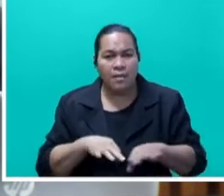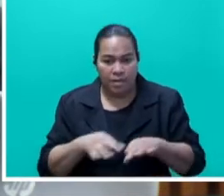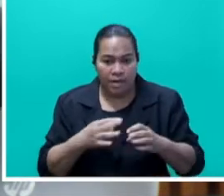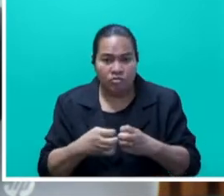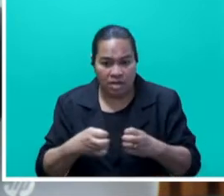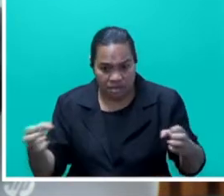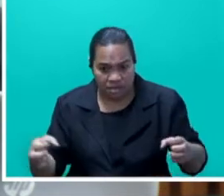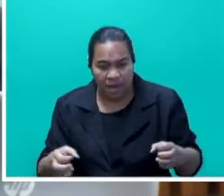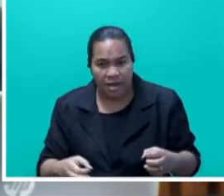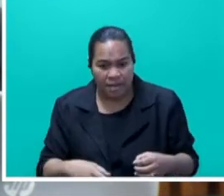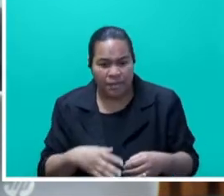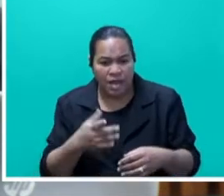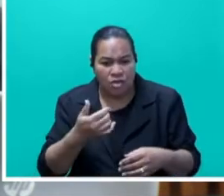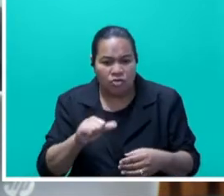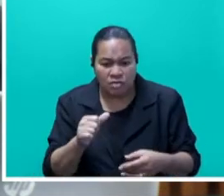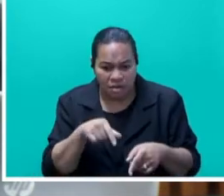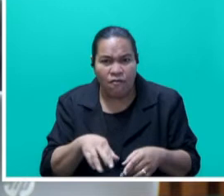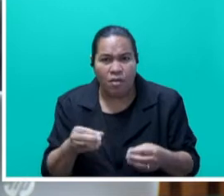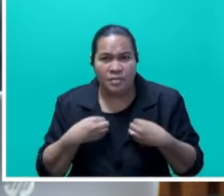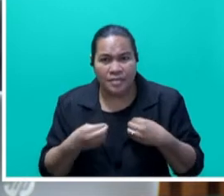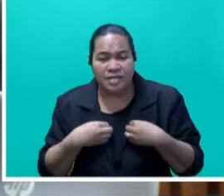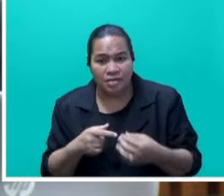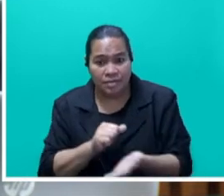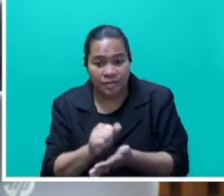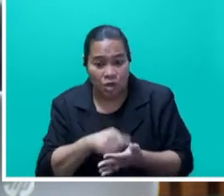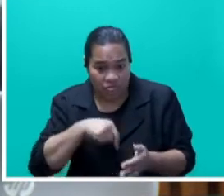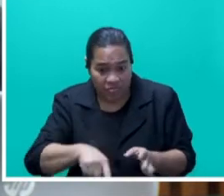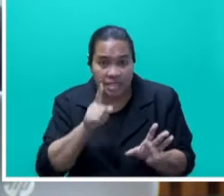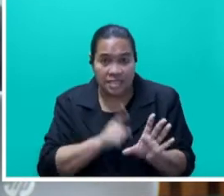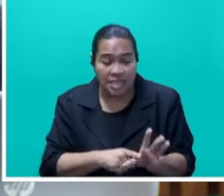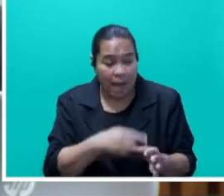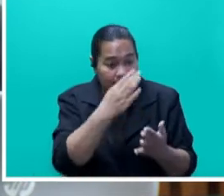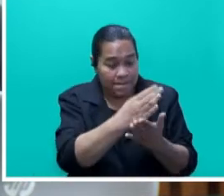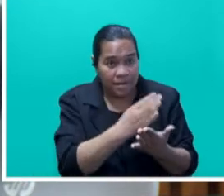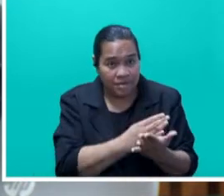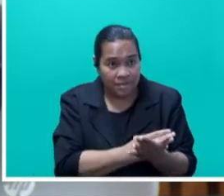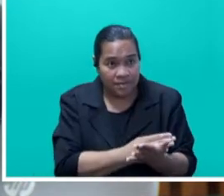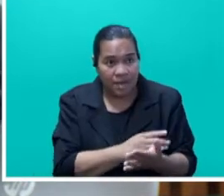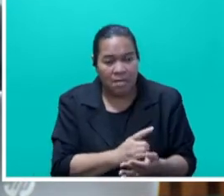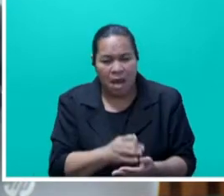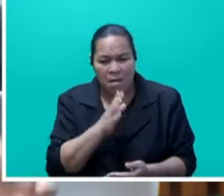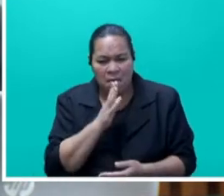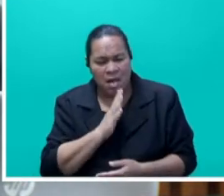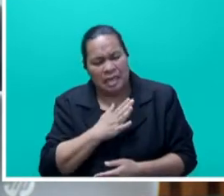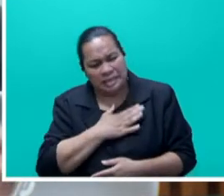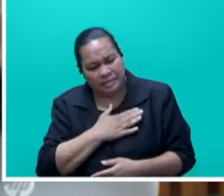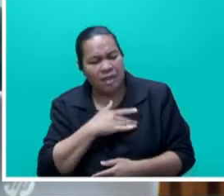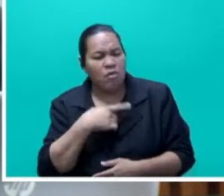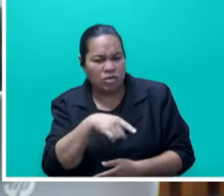agriculture, this year, in this budget, Mr. Speaker, unfortunately, our critics are not able to read the